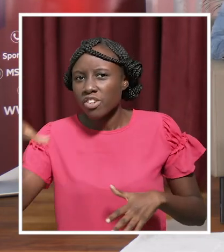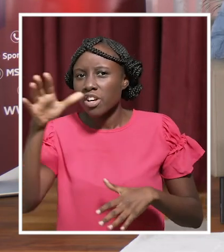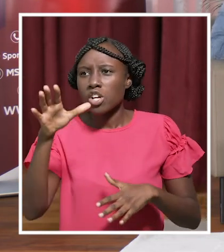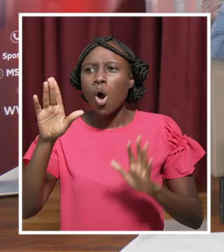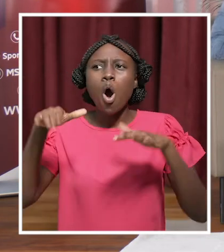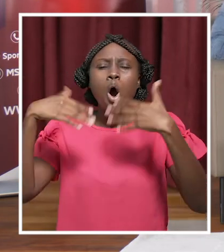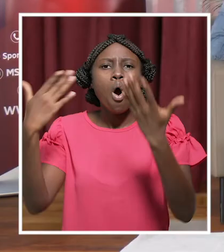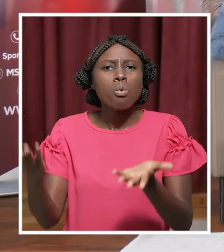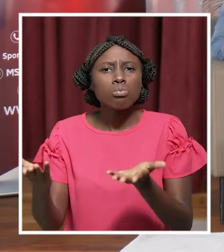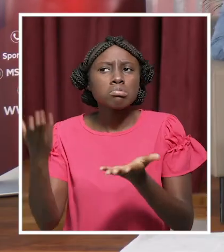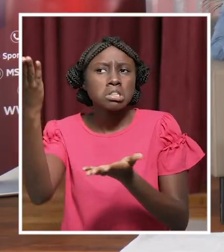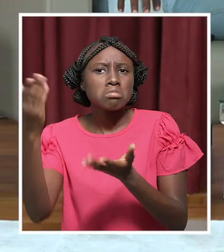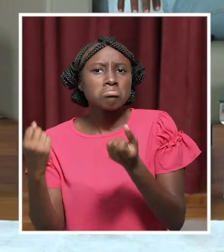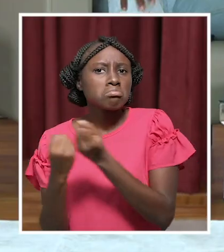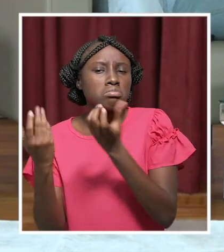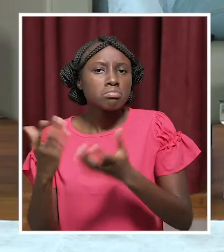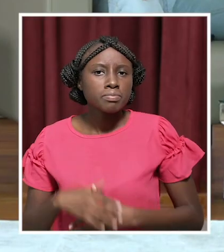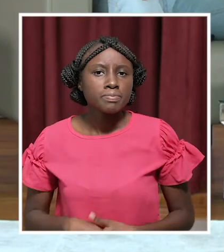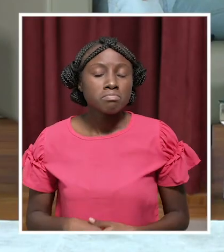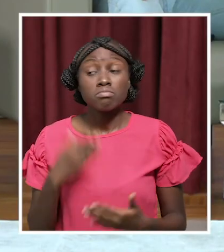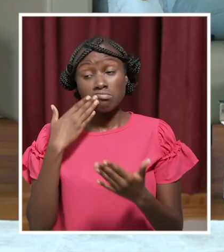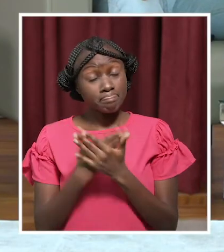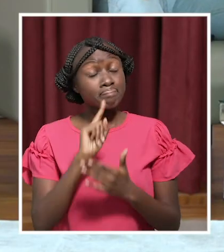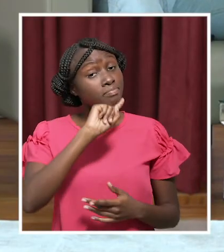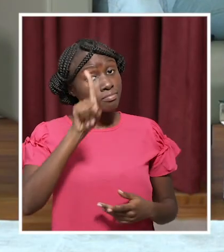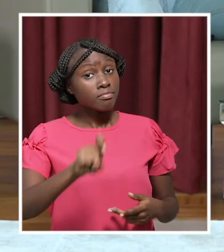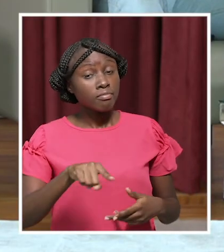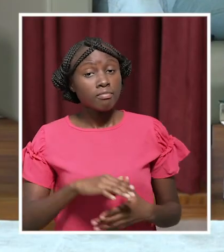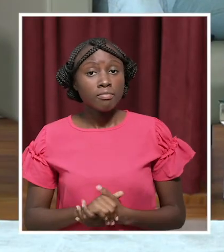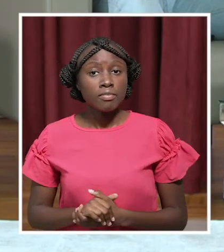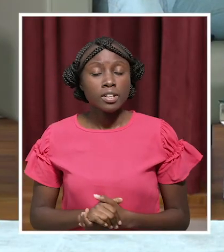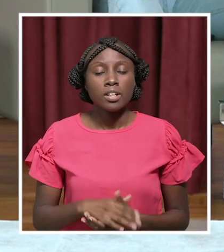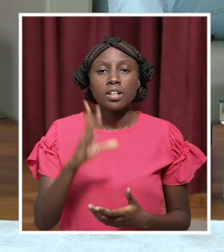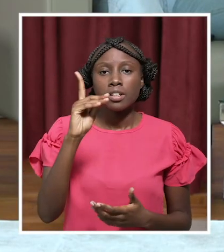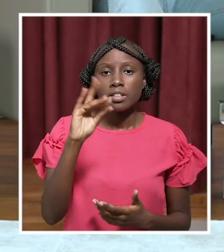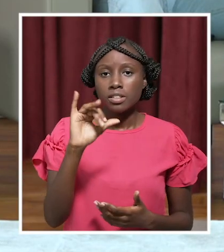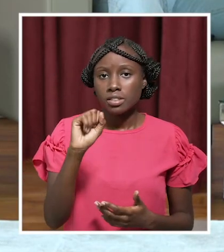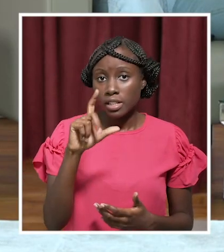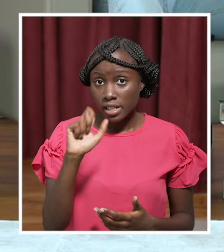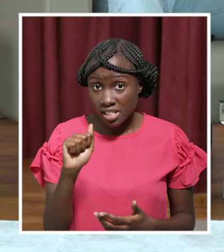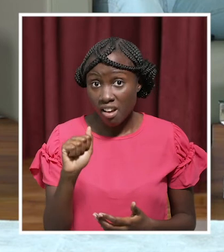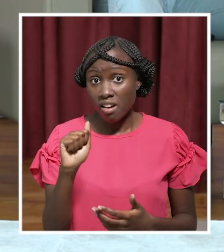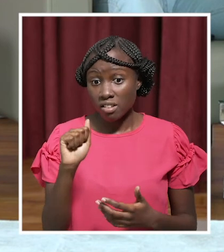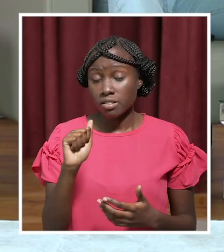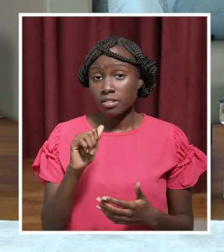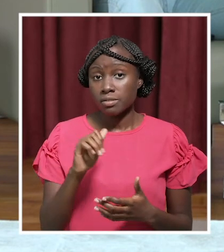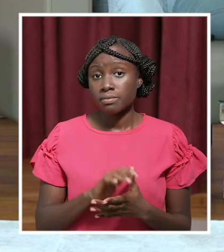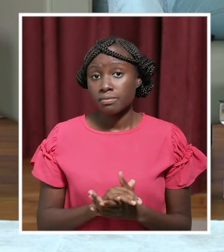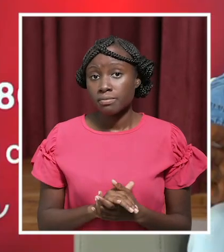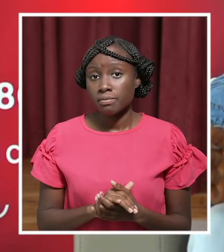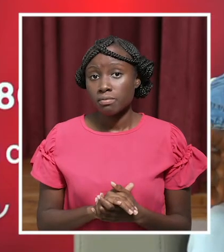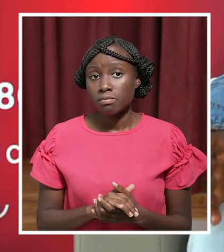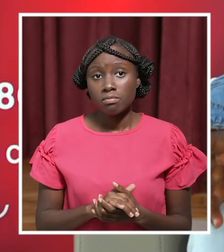And that's a very, very good question. The thing is, dyslexia affects And if correct me if I'm wrong, but I think